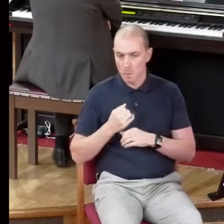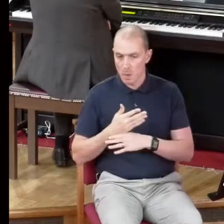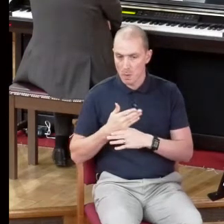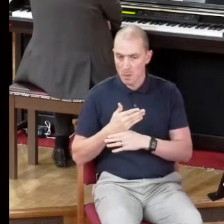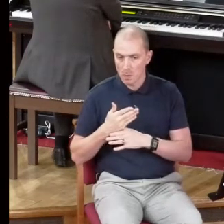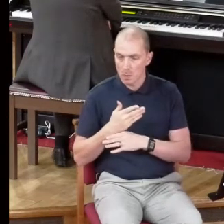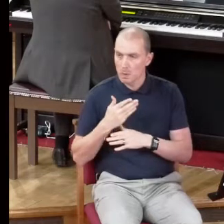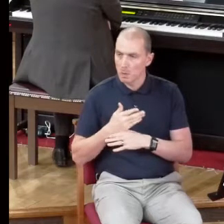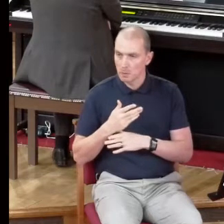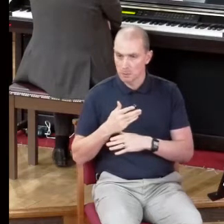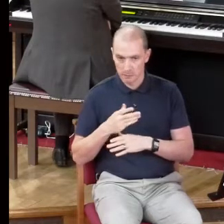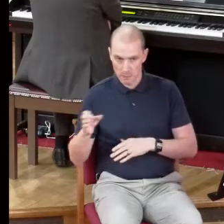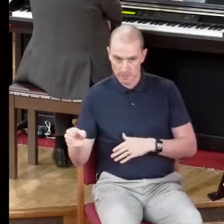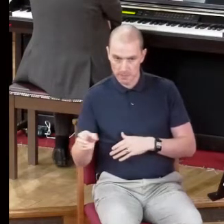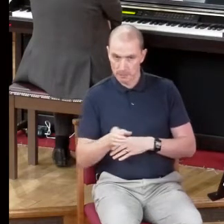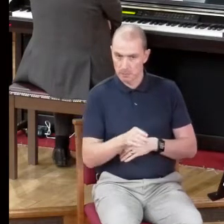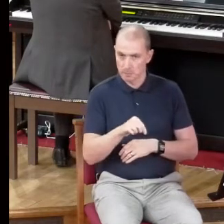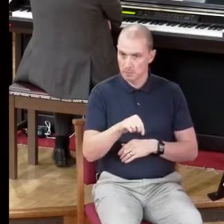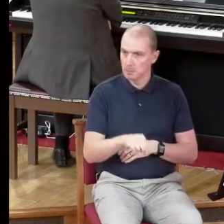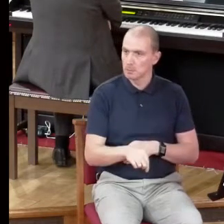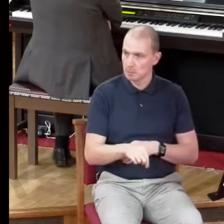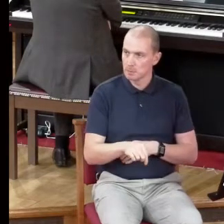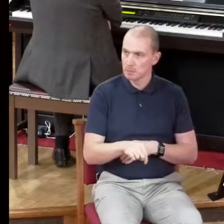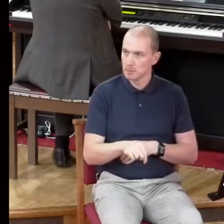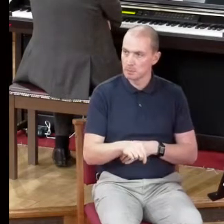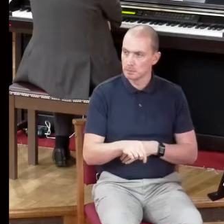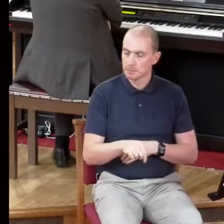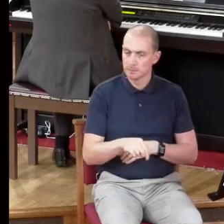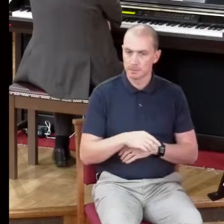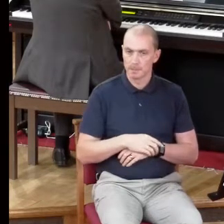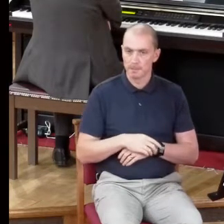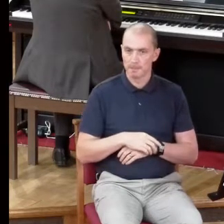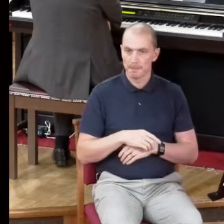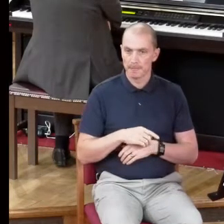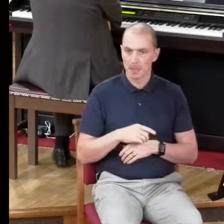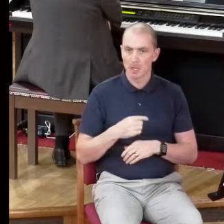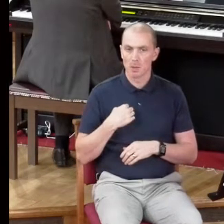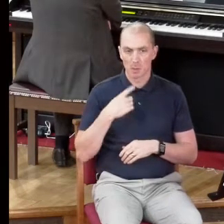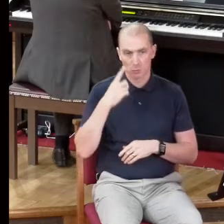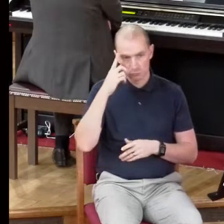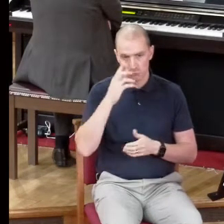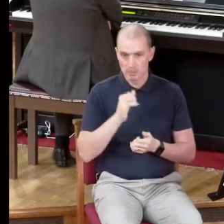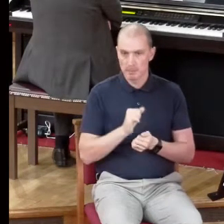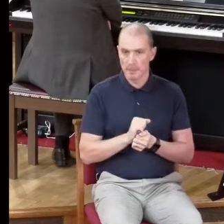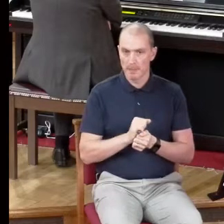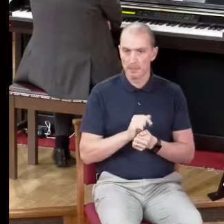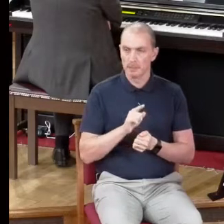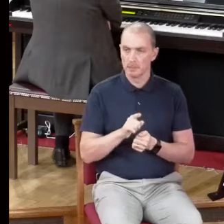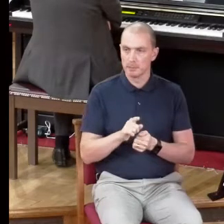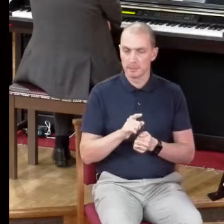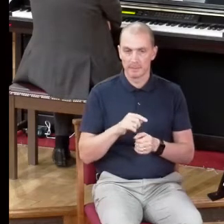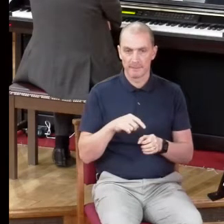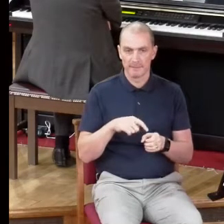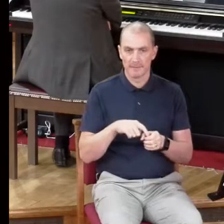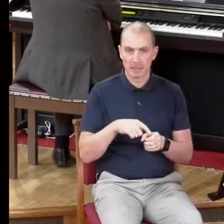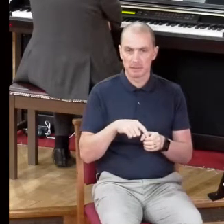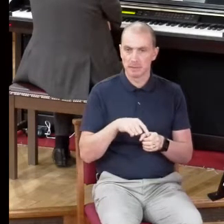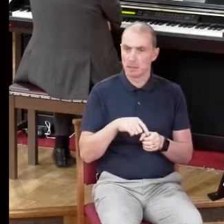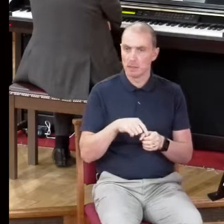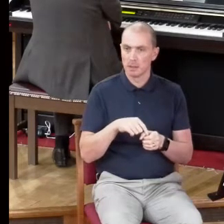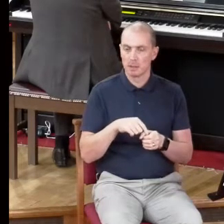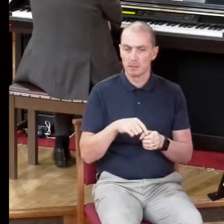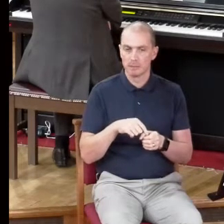that situation. And Lord, we remember the vacancies across the Church of Scotland today.